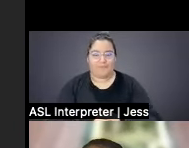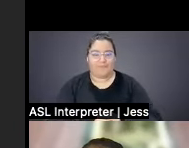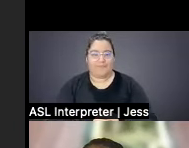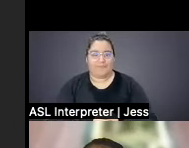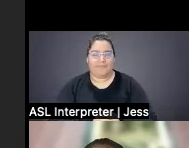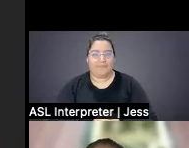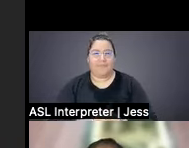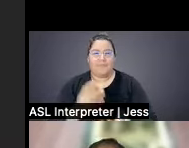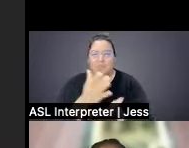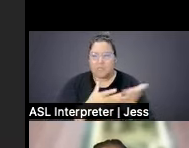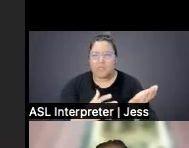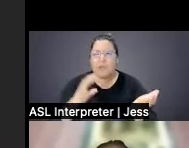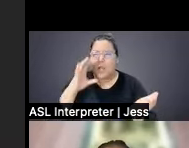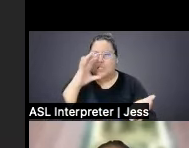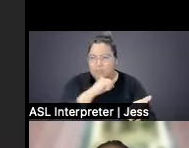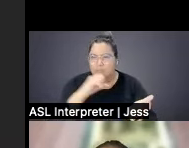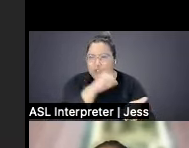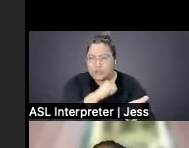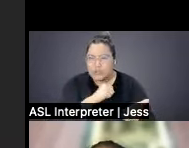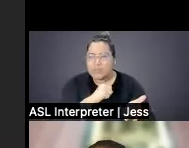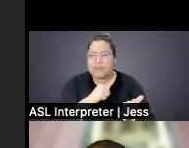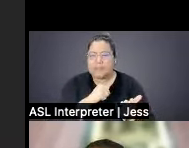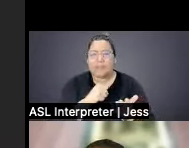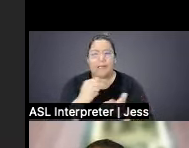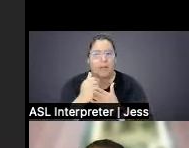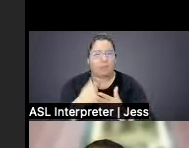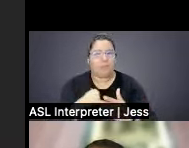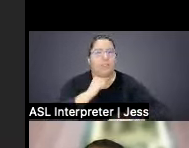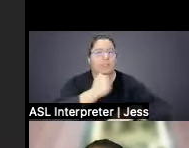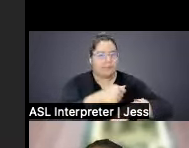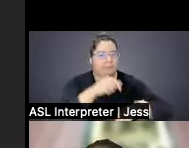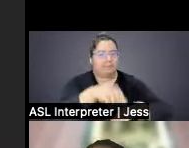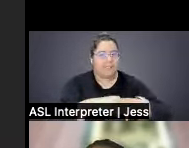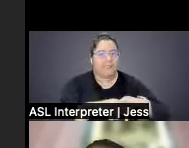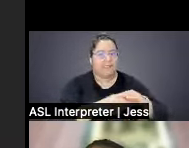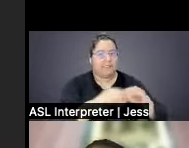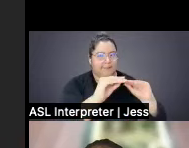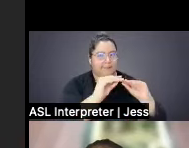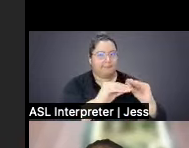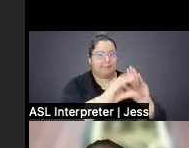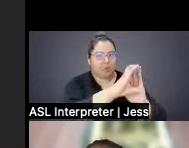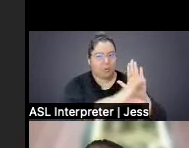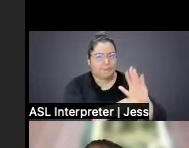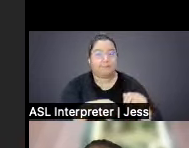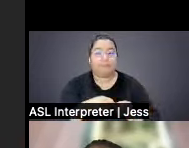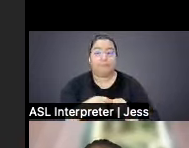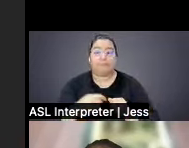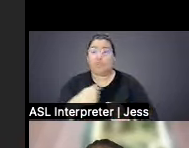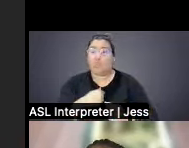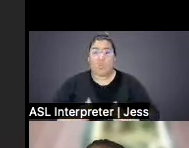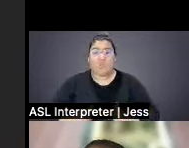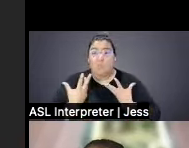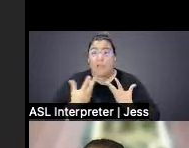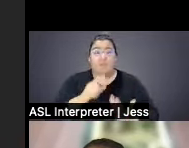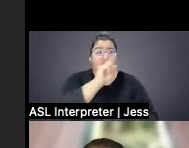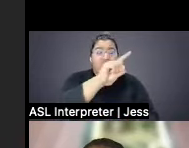that have shaped this curriculum. So we are deeply inspired and moved by all of the incredible work that other folks are doing to